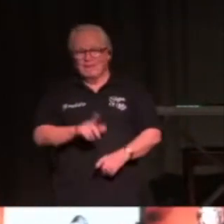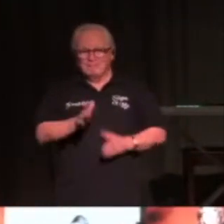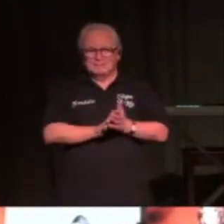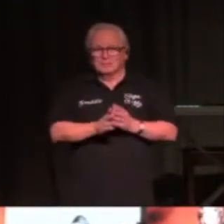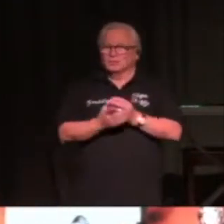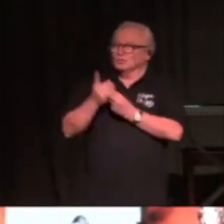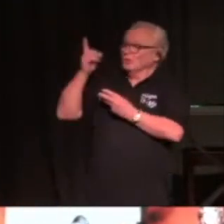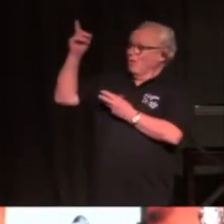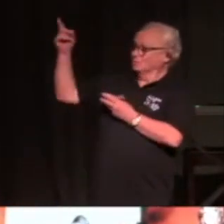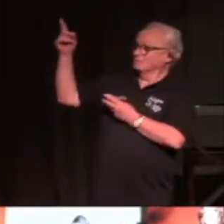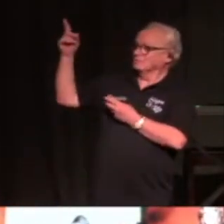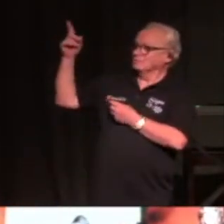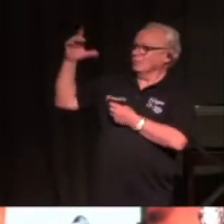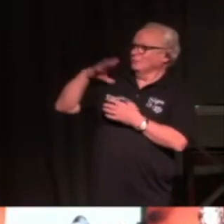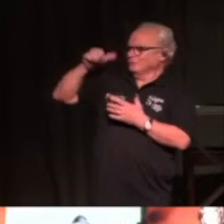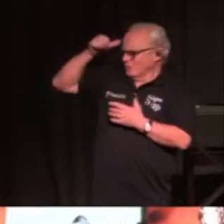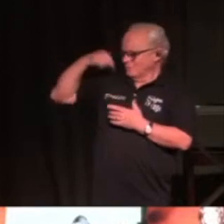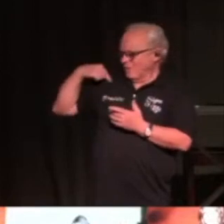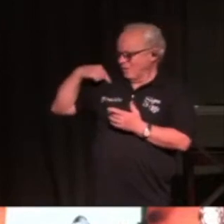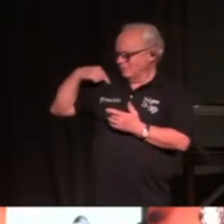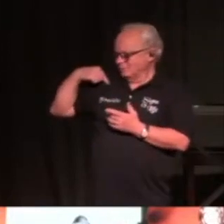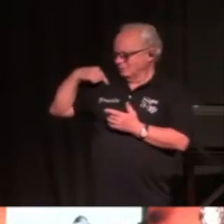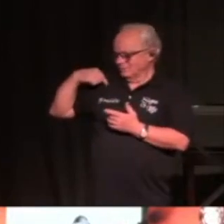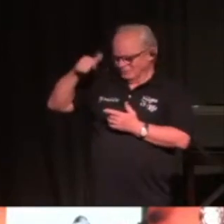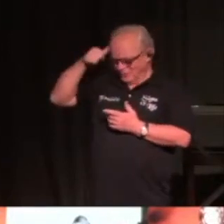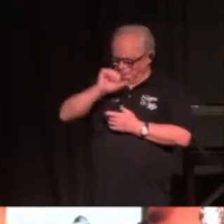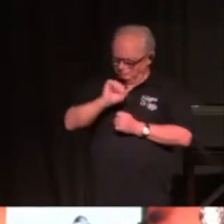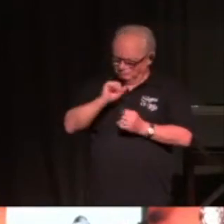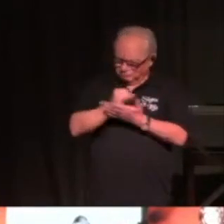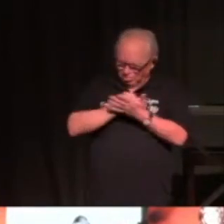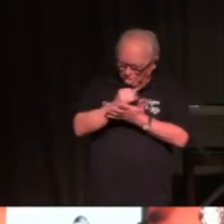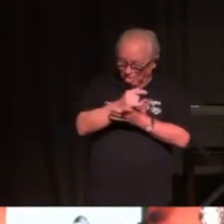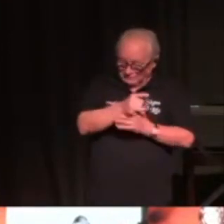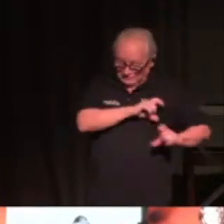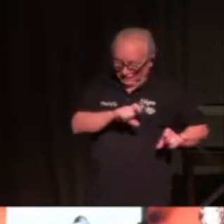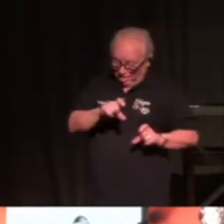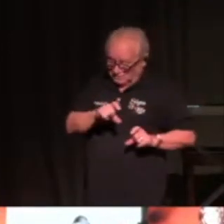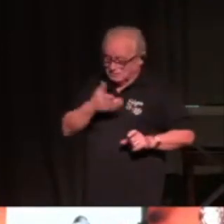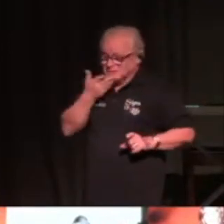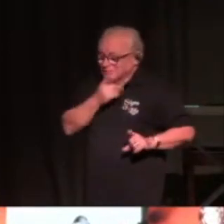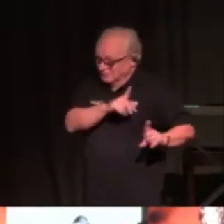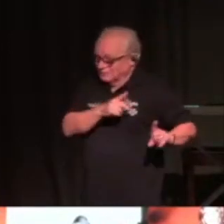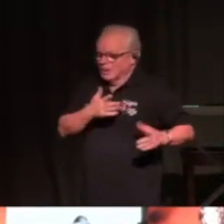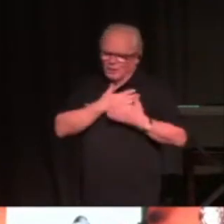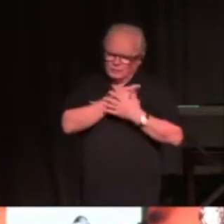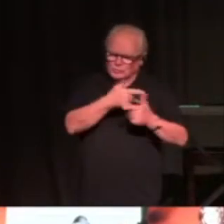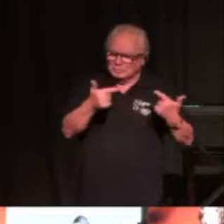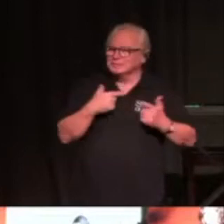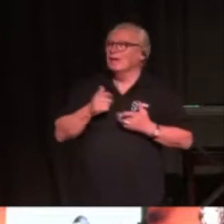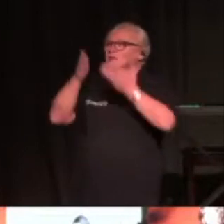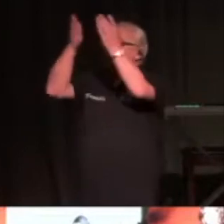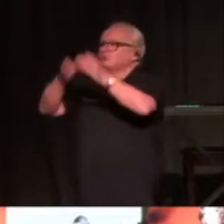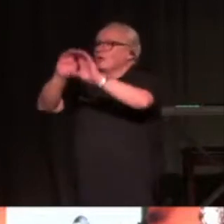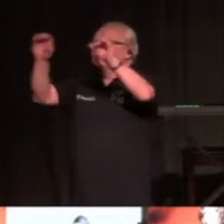who has already known you, still went on a cross. So you don't have to hide that stuff. He's